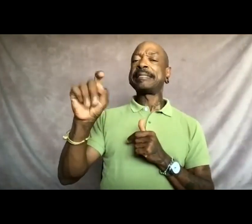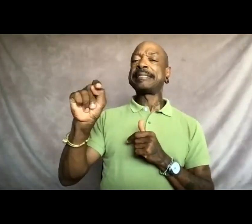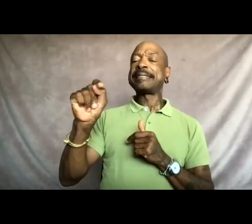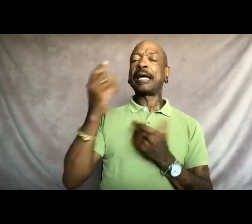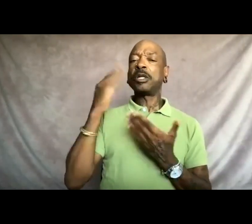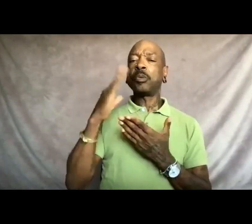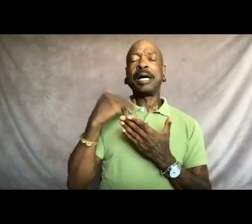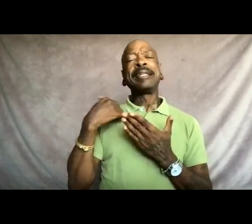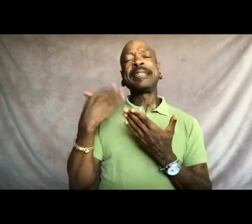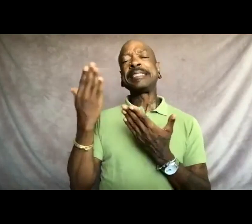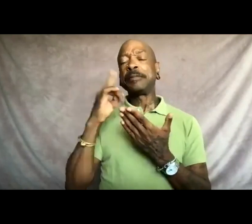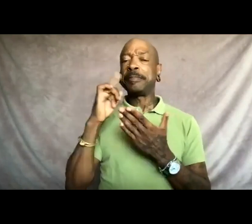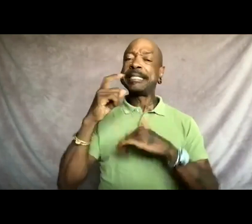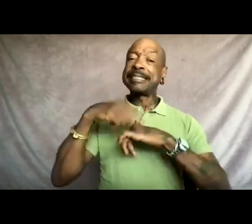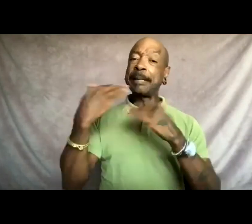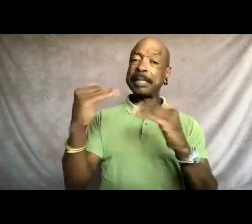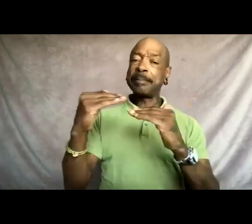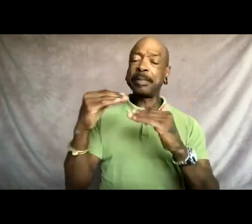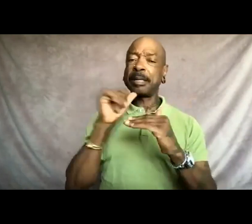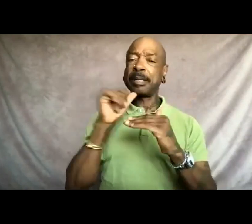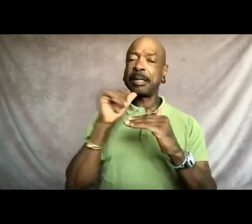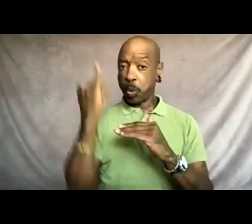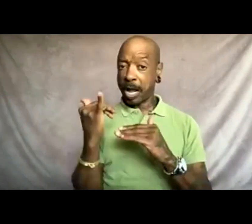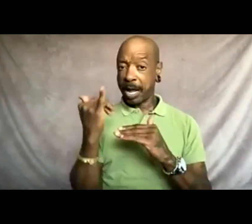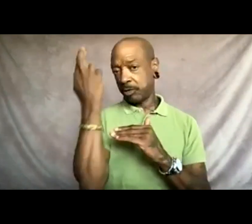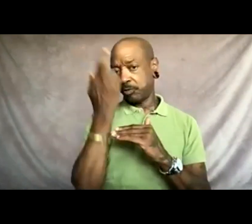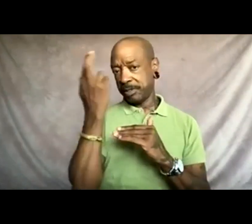limited. I'm not quite sure why that is.